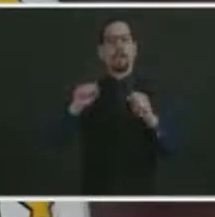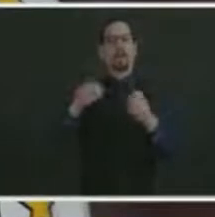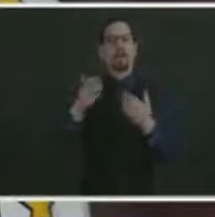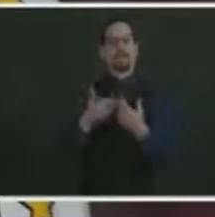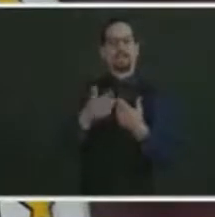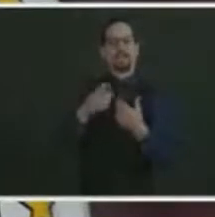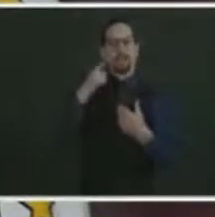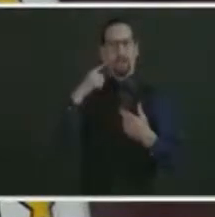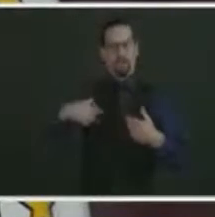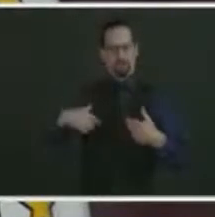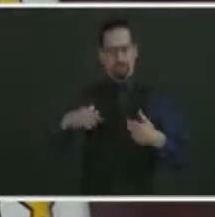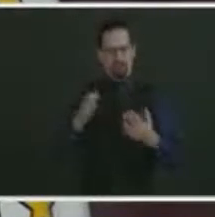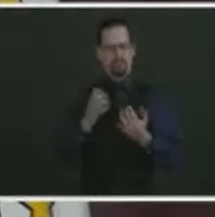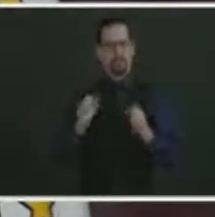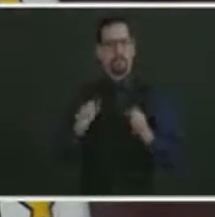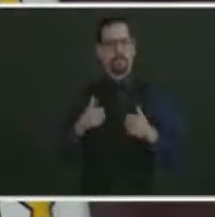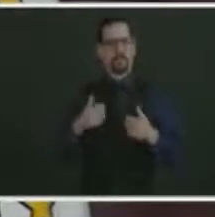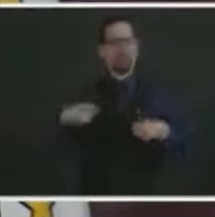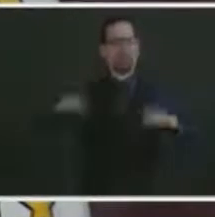state deficit.